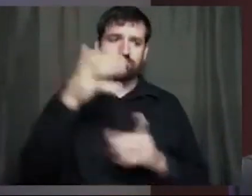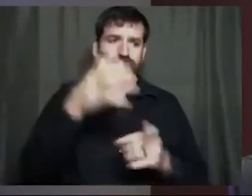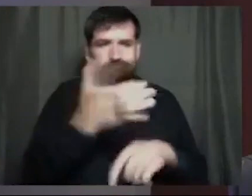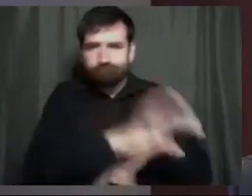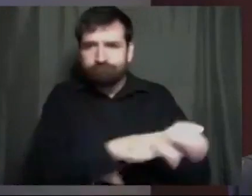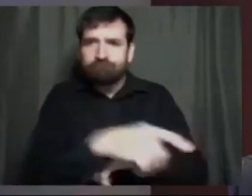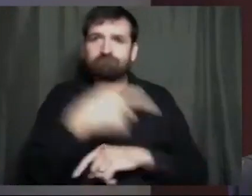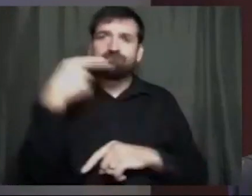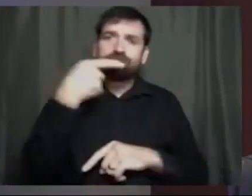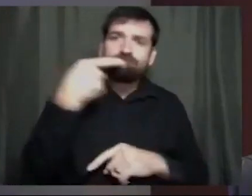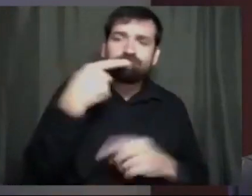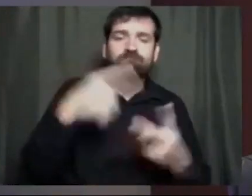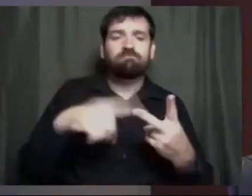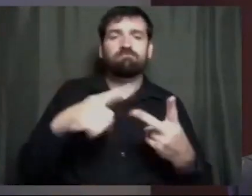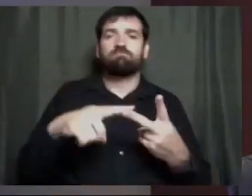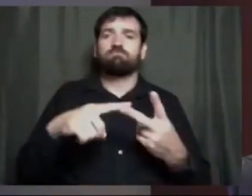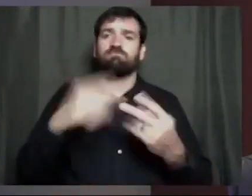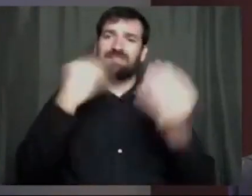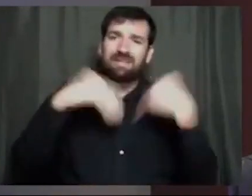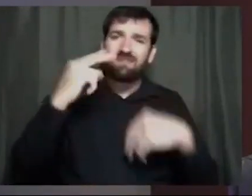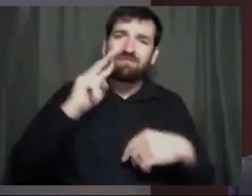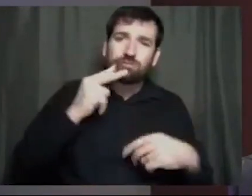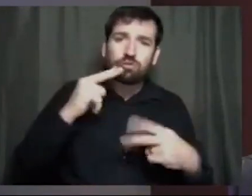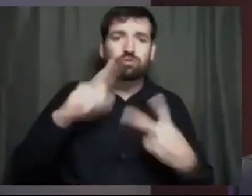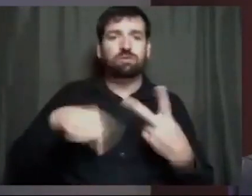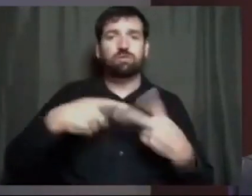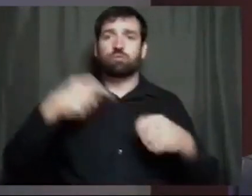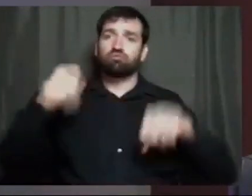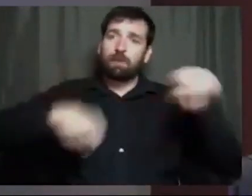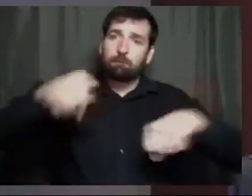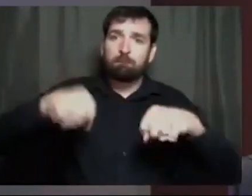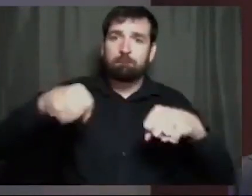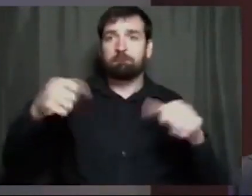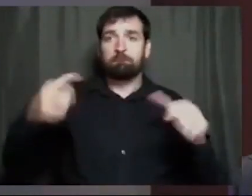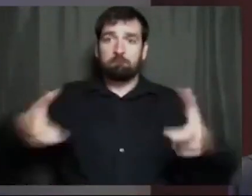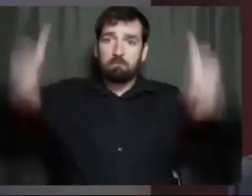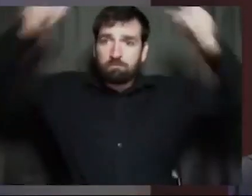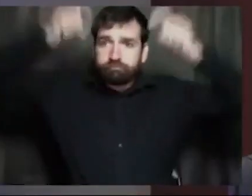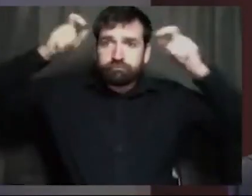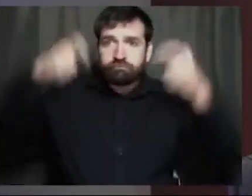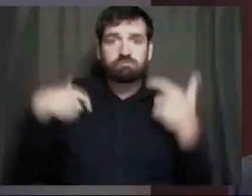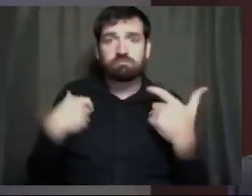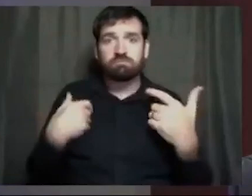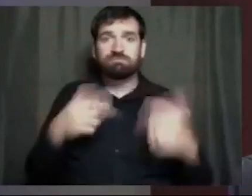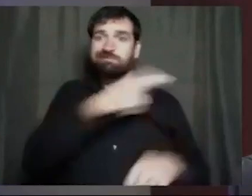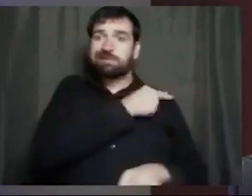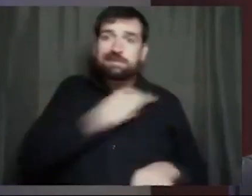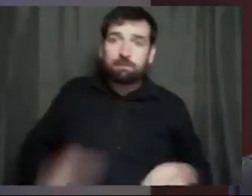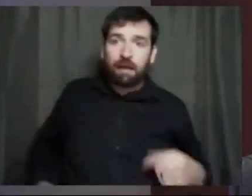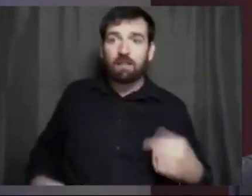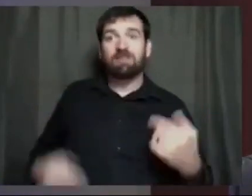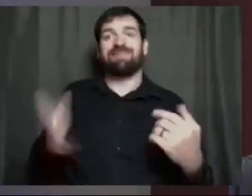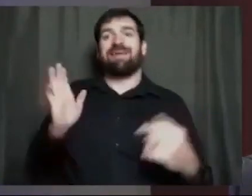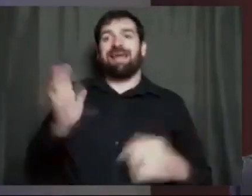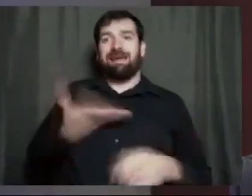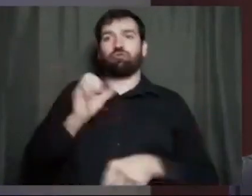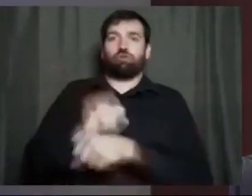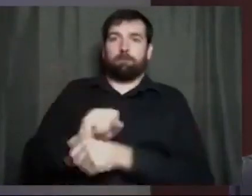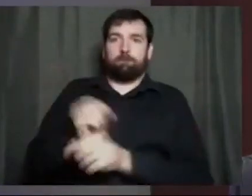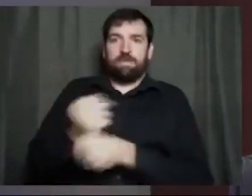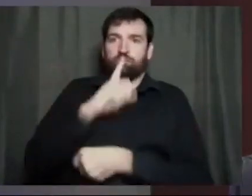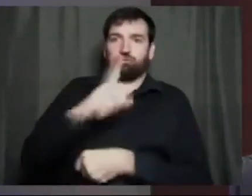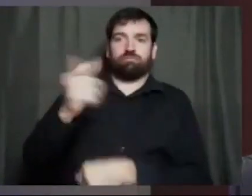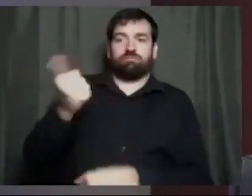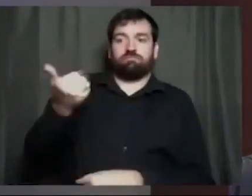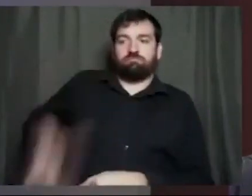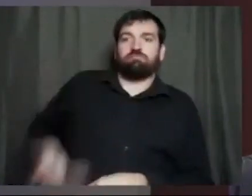wear a seatbelt and wear a helmet when they ride their bike, just like it's our responsibility to make sure that we keep them healthy by getting ourselves vaccinated and our